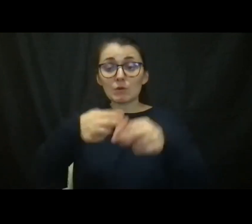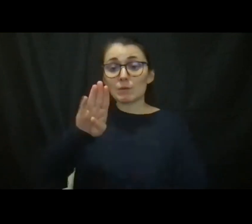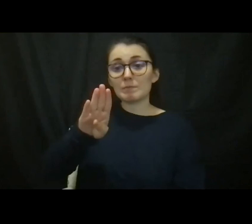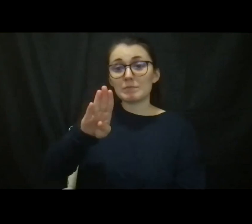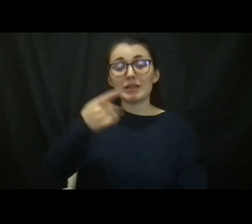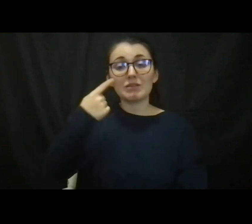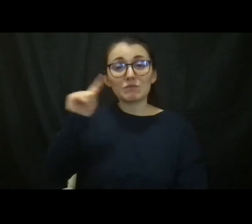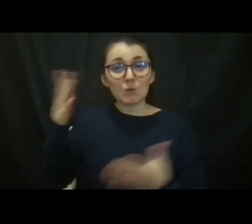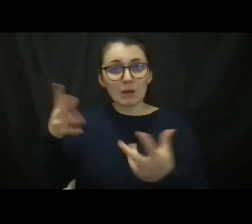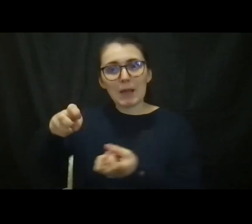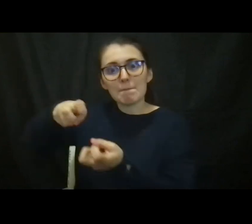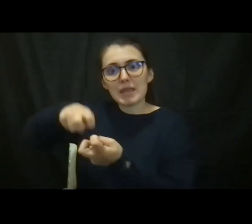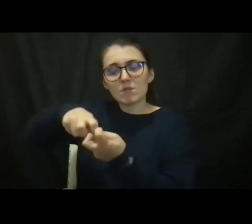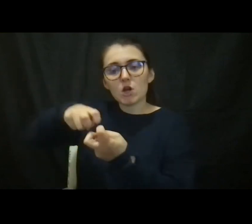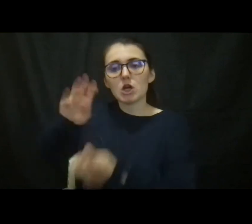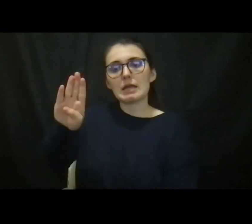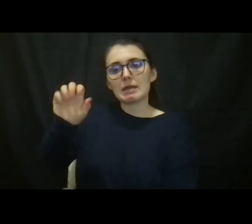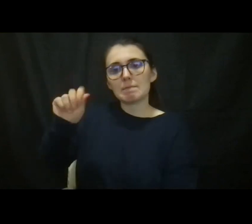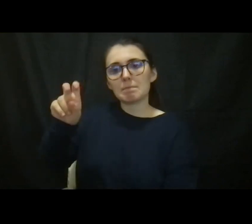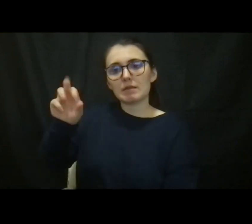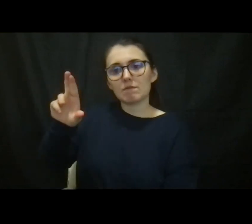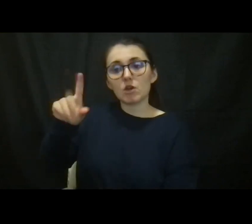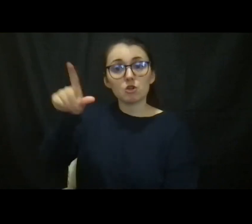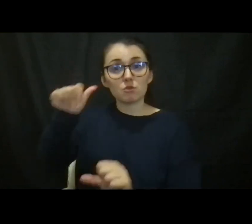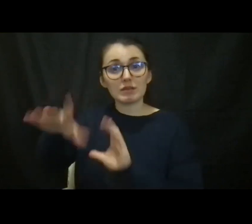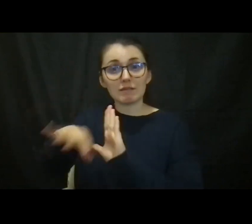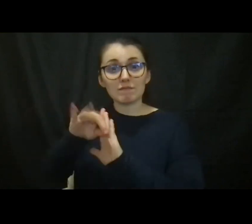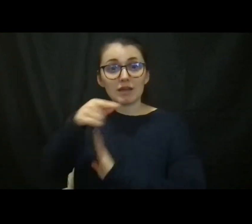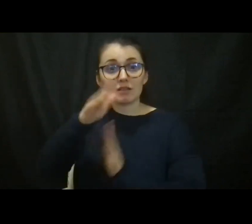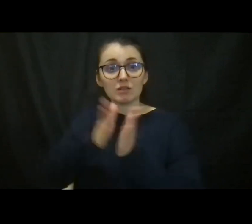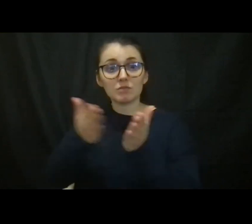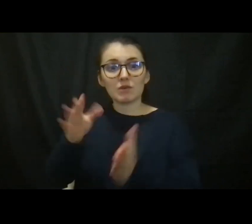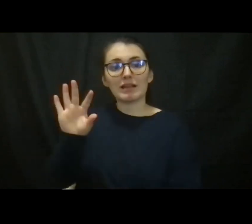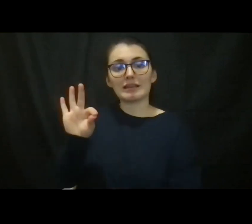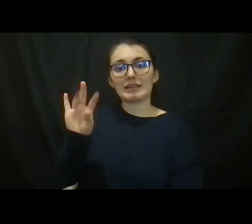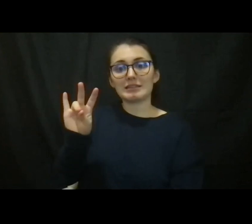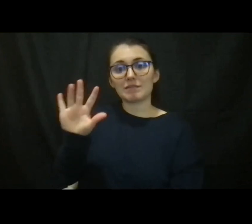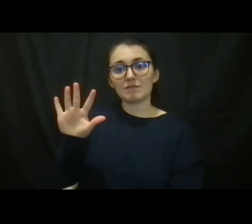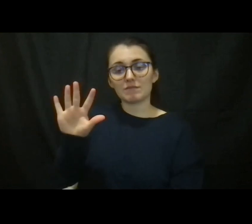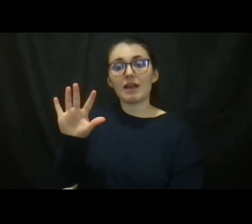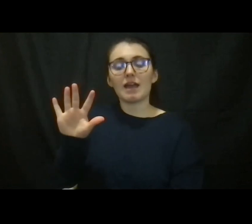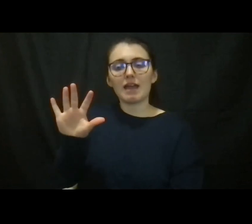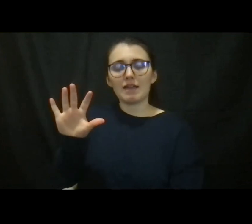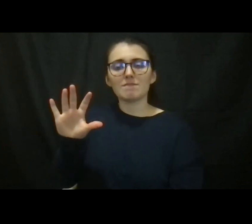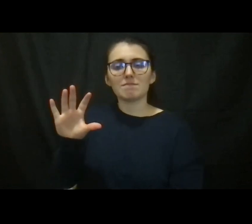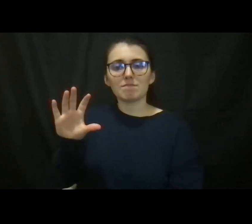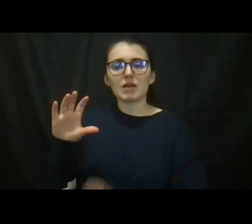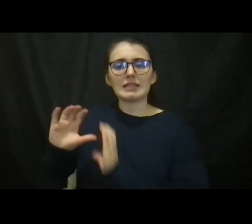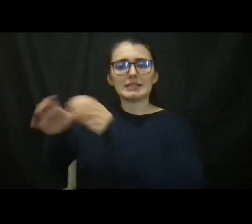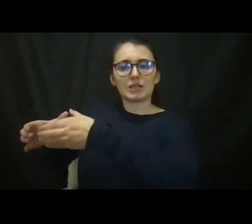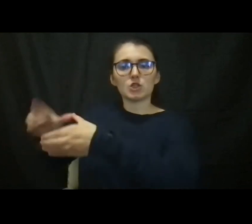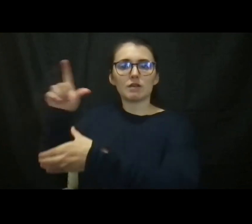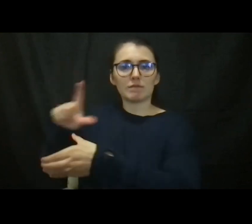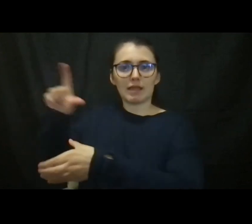your libraries in the 975. So in the Dewey section, in the 975 section, right